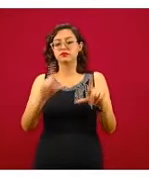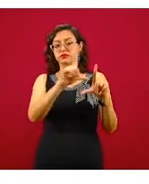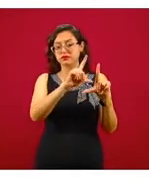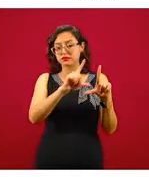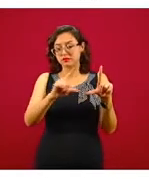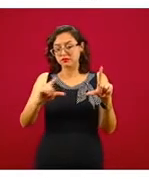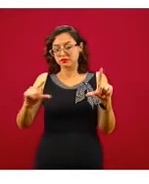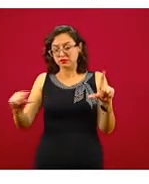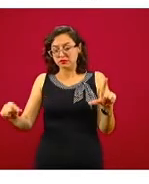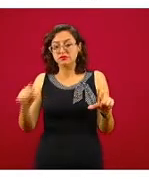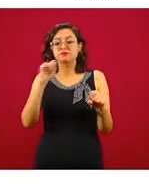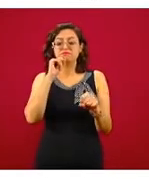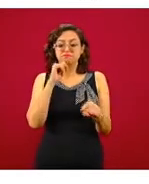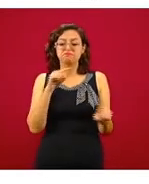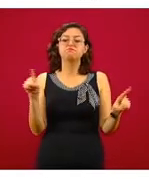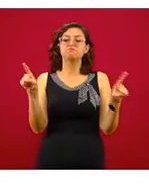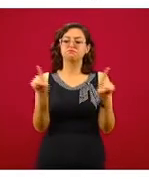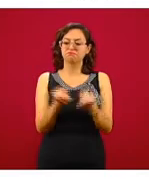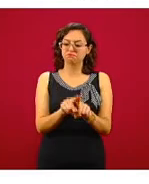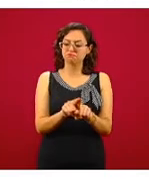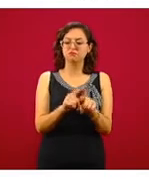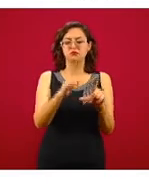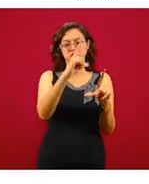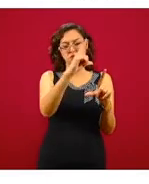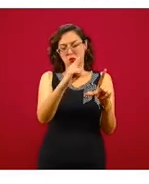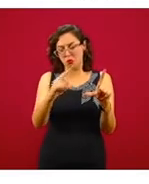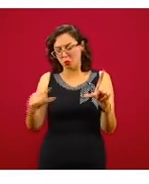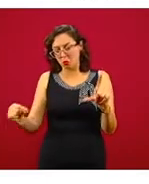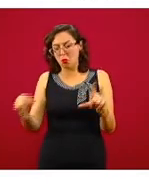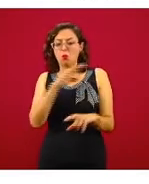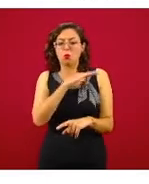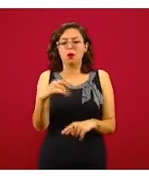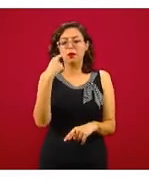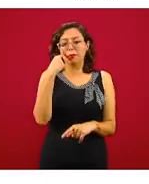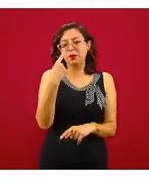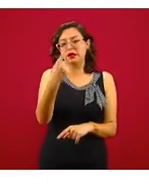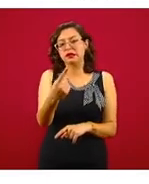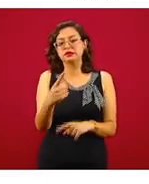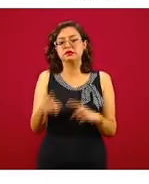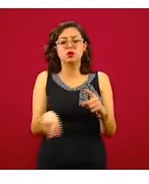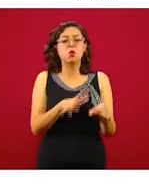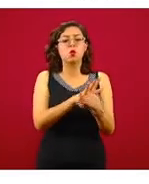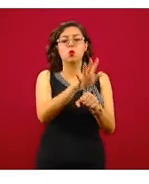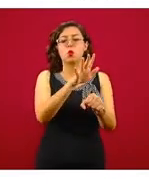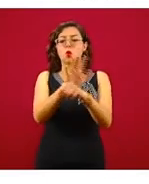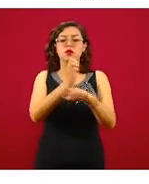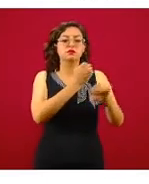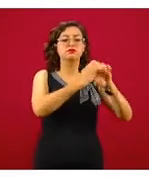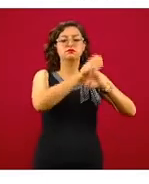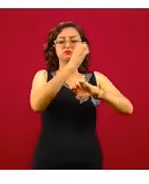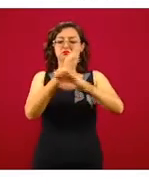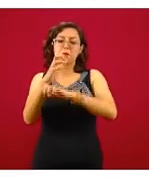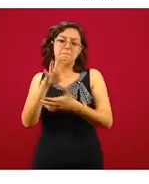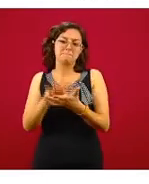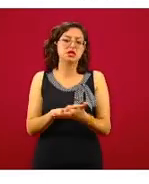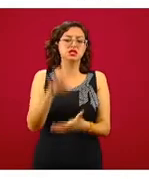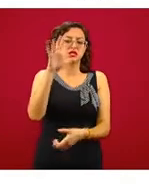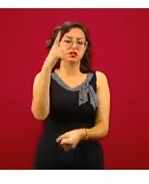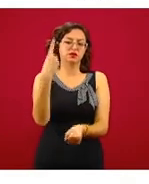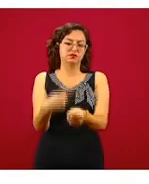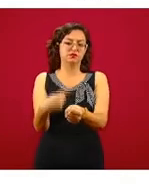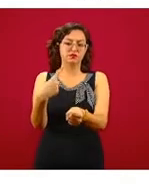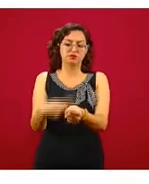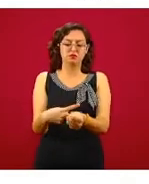Here we have the same information presented as a bar graph, so you can have a better visual appreciation of the